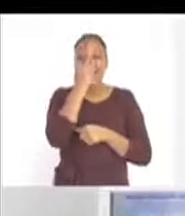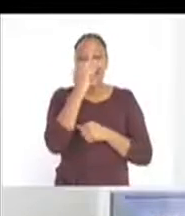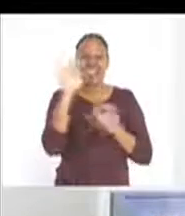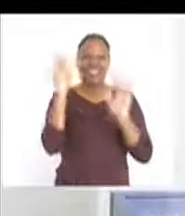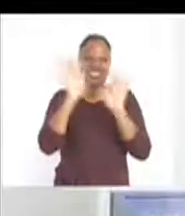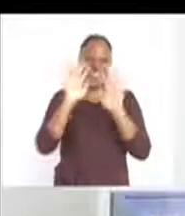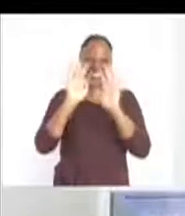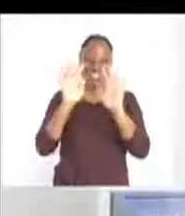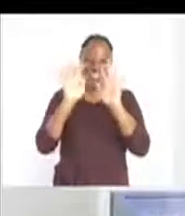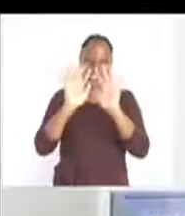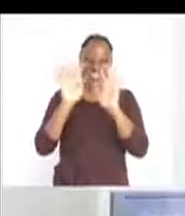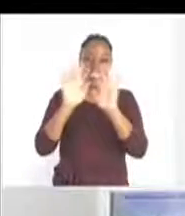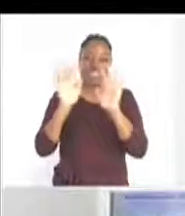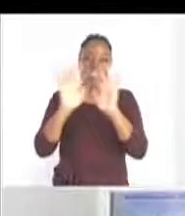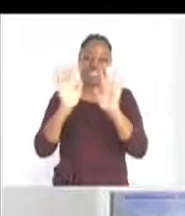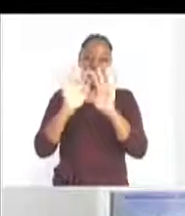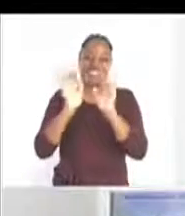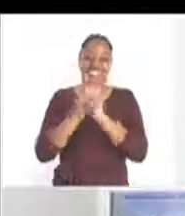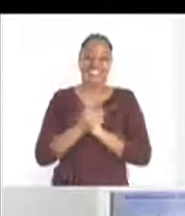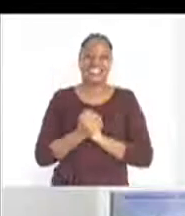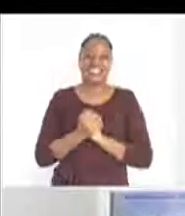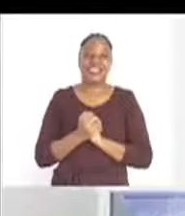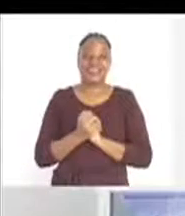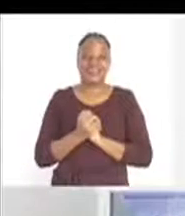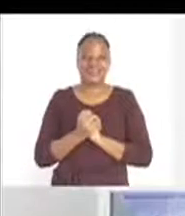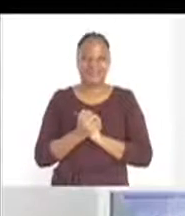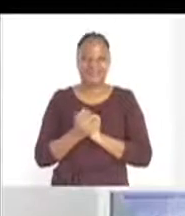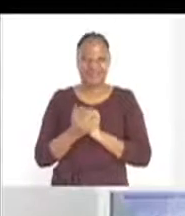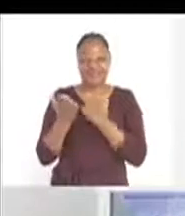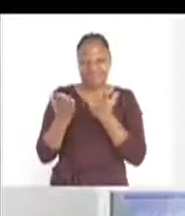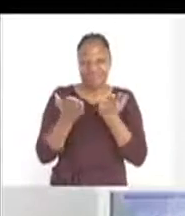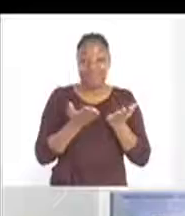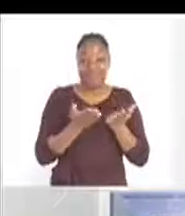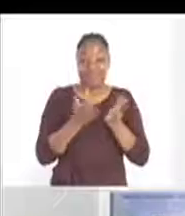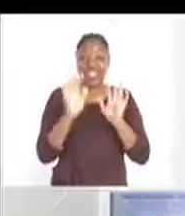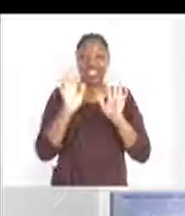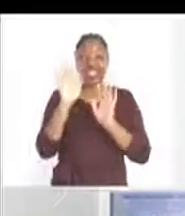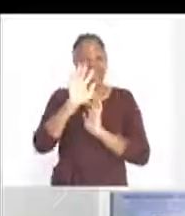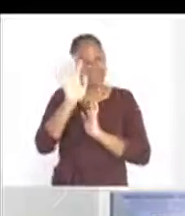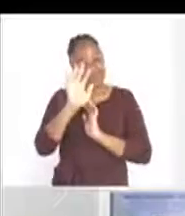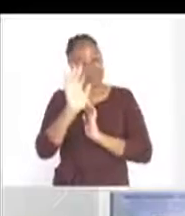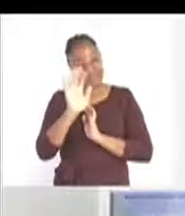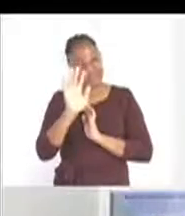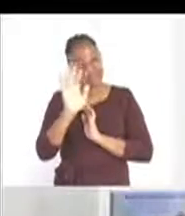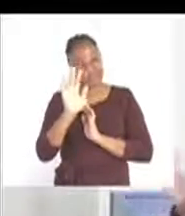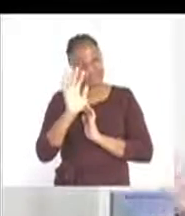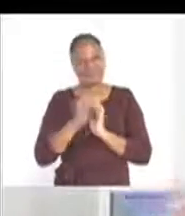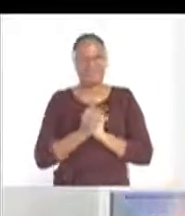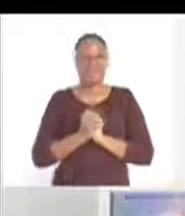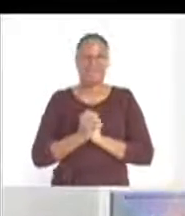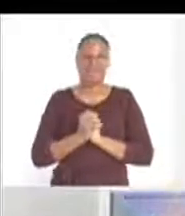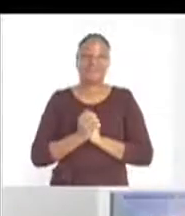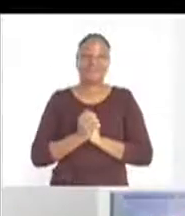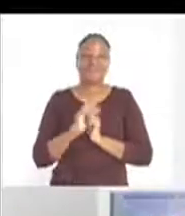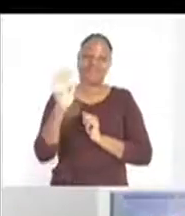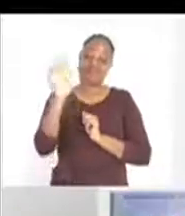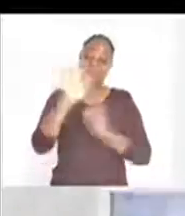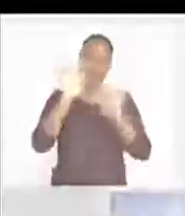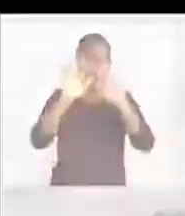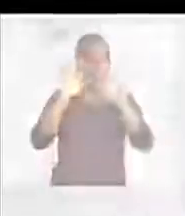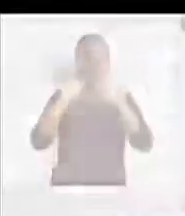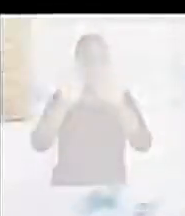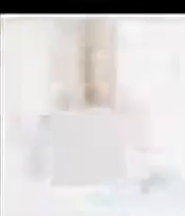Hi, Sashi. So from my friend, myself, and Sashi, we would like to say